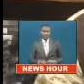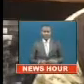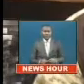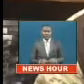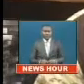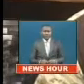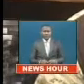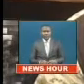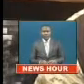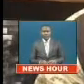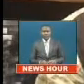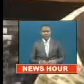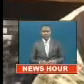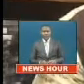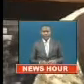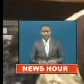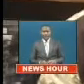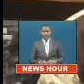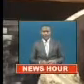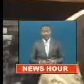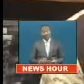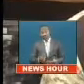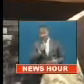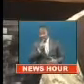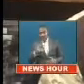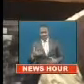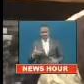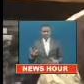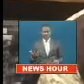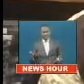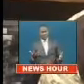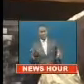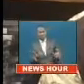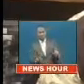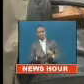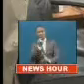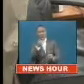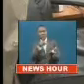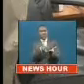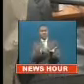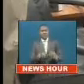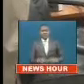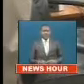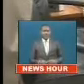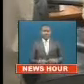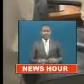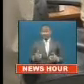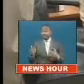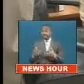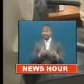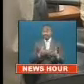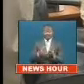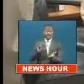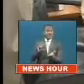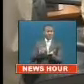are, you know, it would be unattractive for somebody to think of abusing a journalist. Although the media undoubtedly